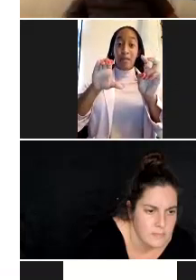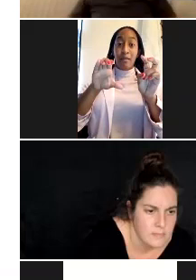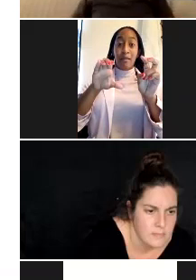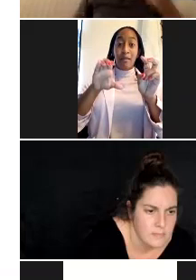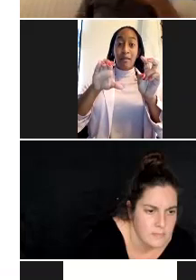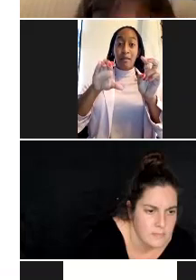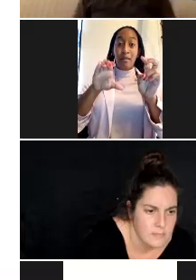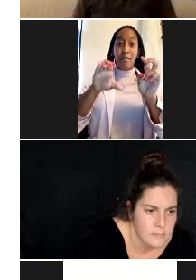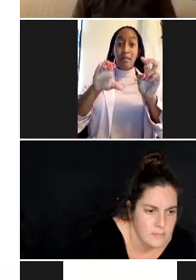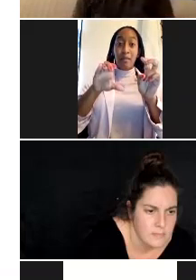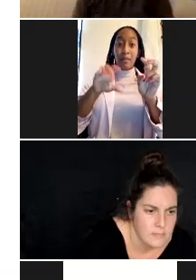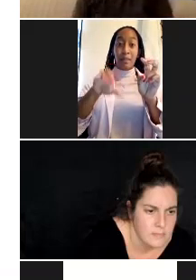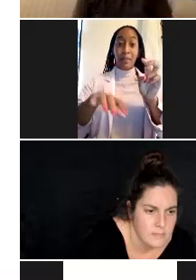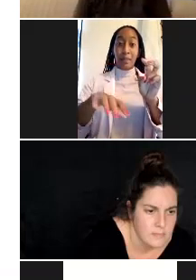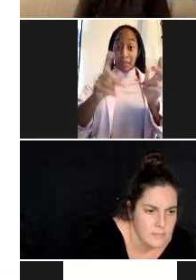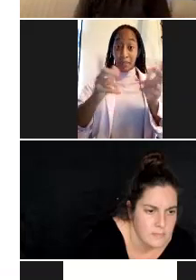So, um,